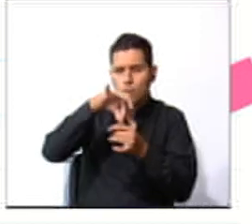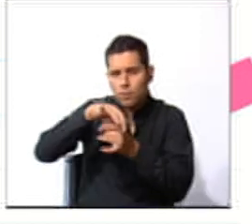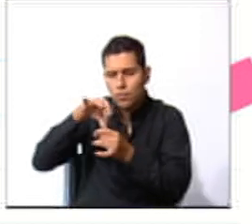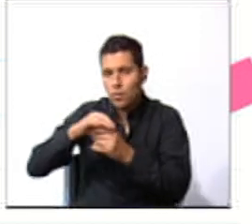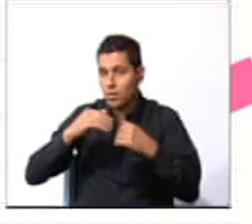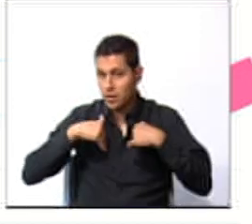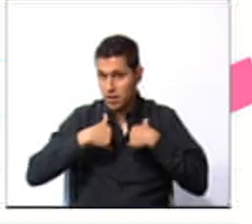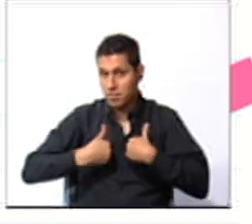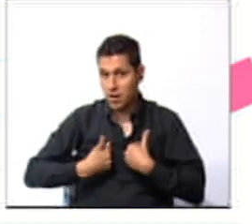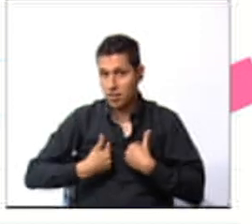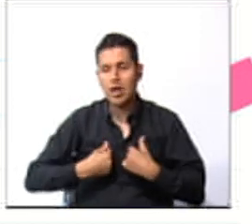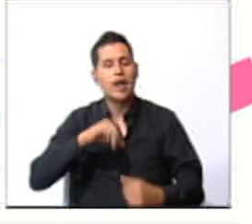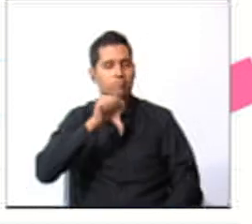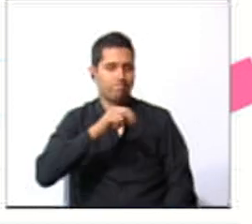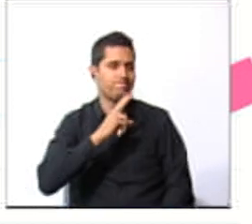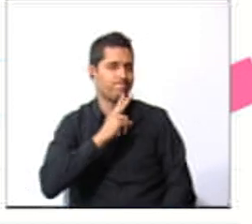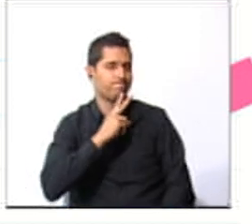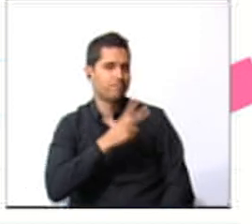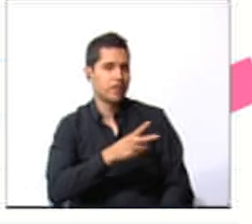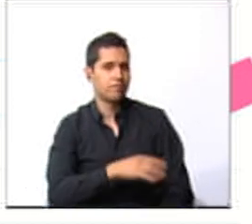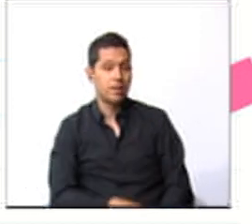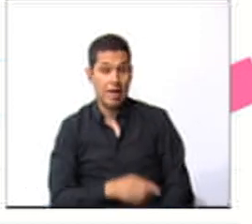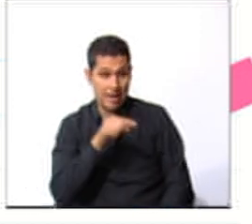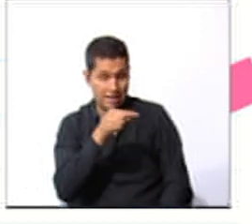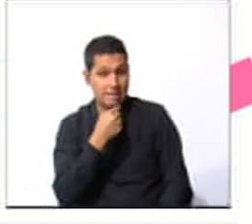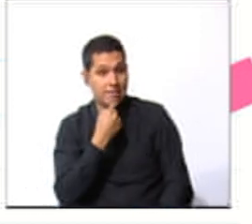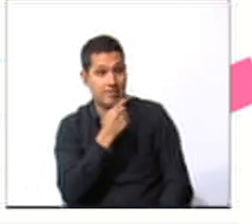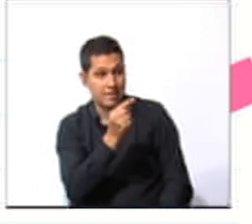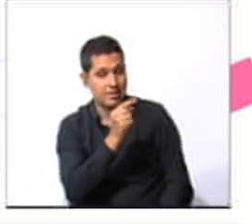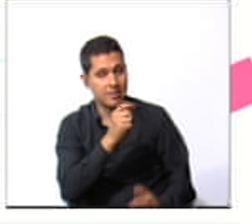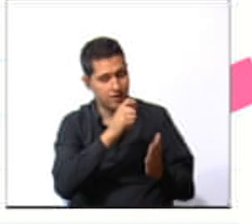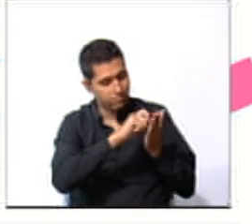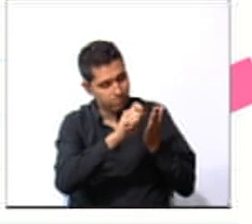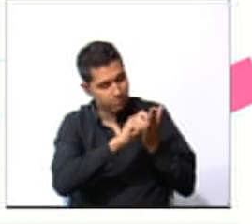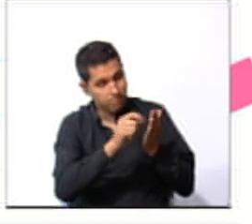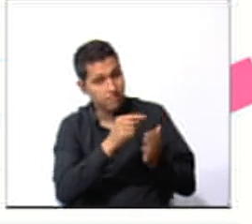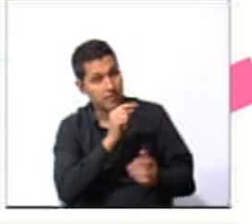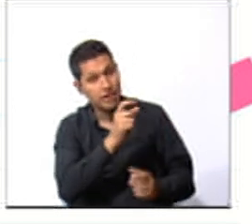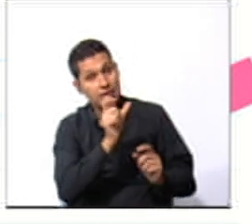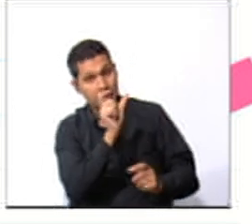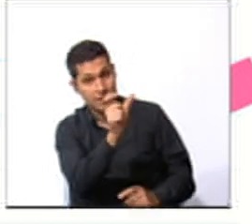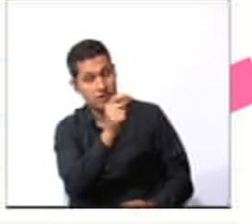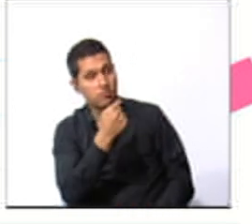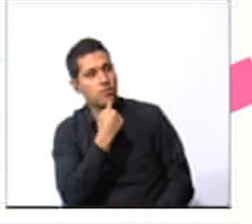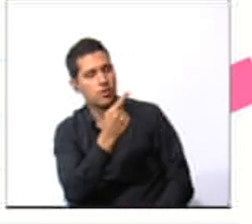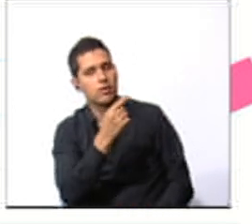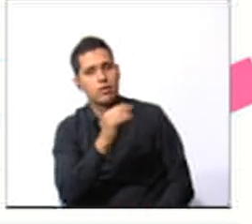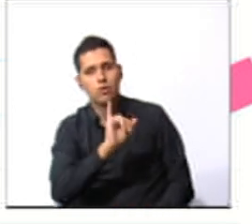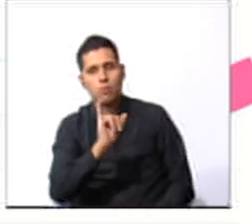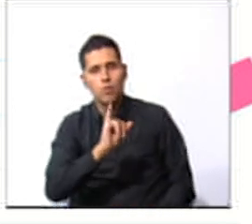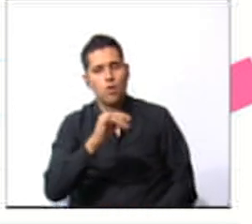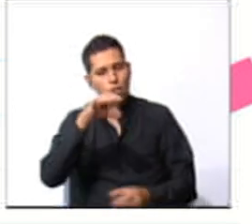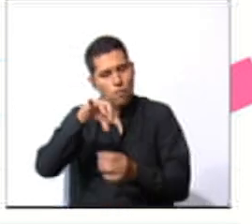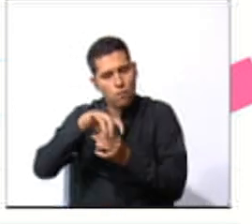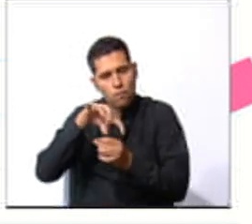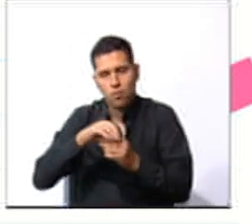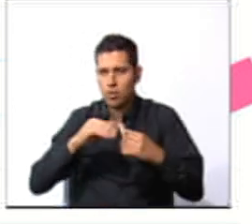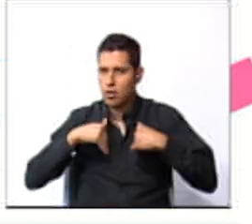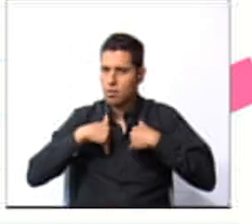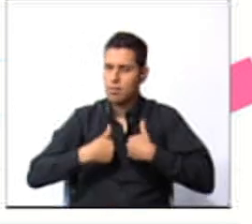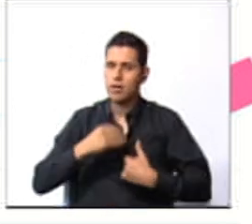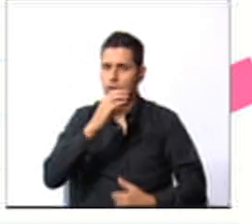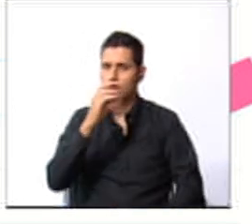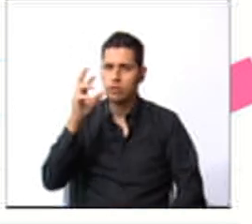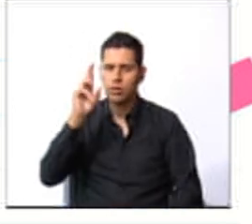teacher, because in all the text, it talks about the beauties of Costa Rica. Yes, all the